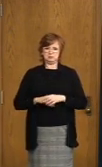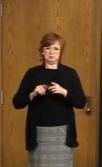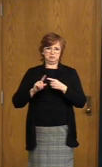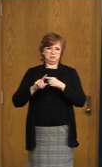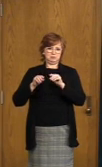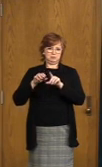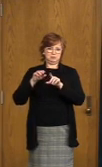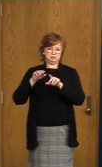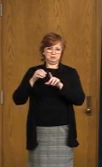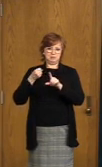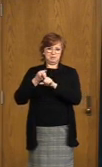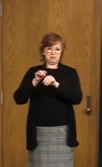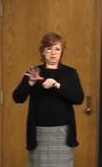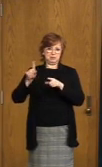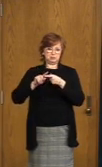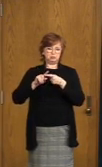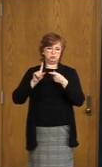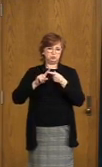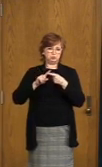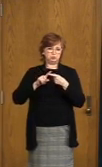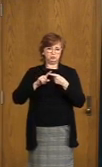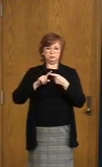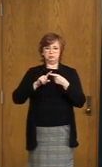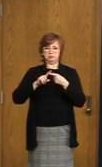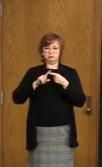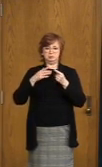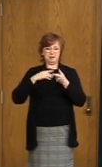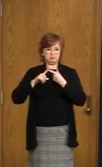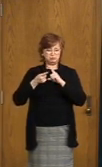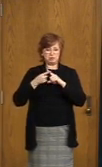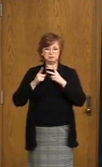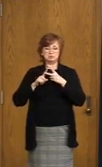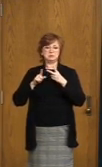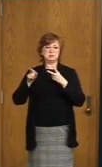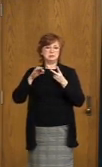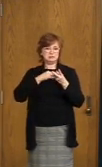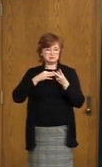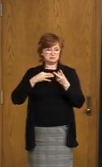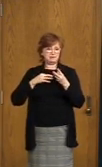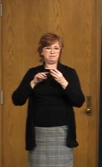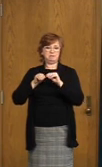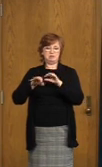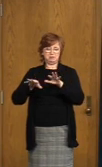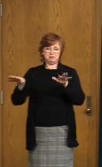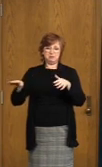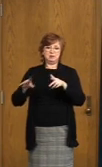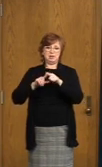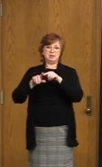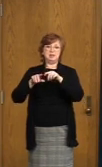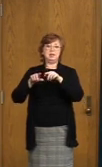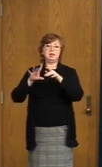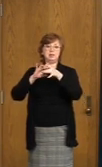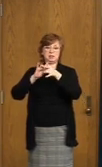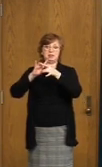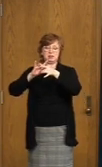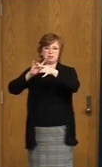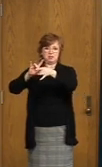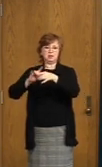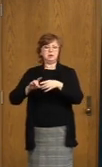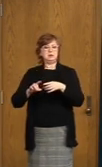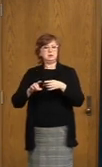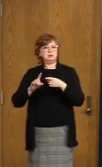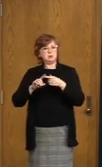staff, and it becomes a large outbreak, and then that snowballs. That impacts many workplaces. We've had bars from which outbreaks have spilled into